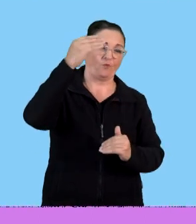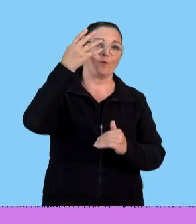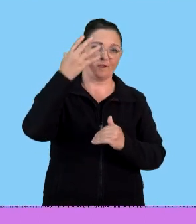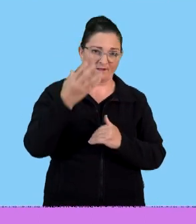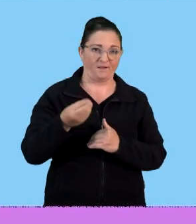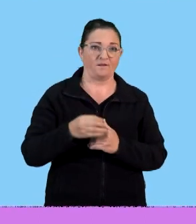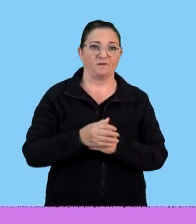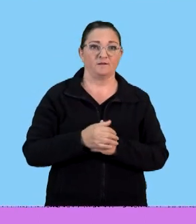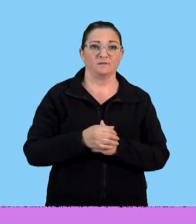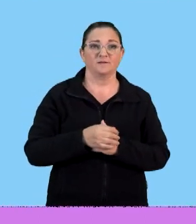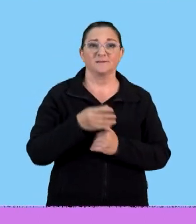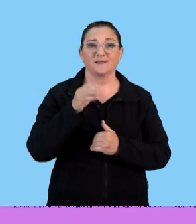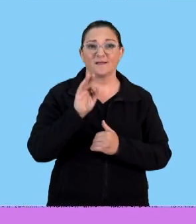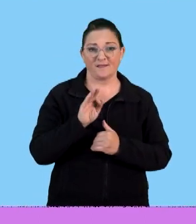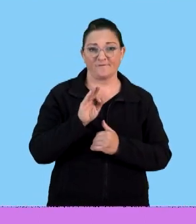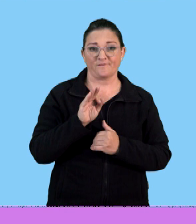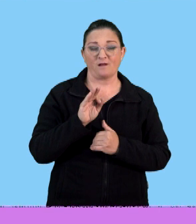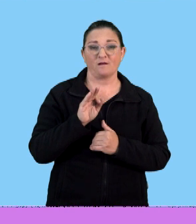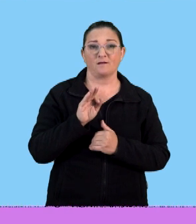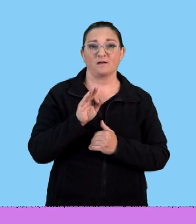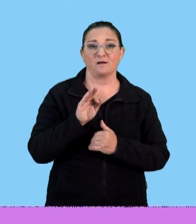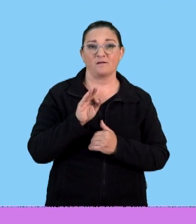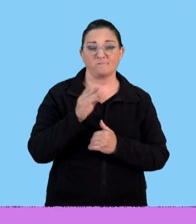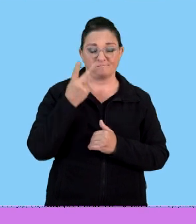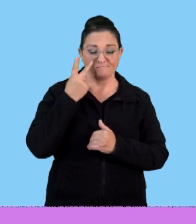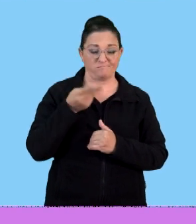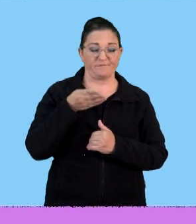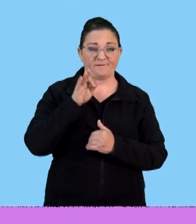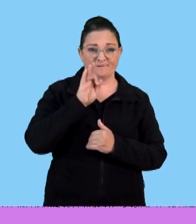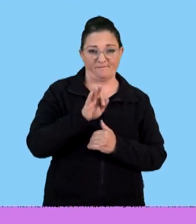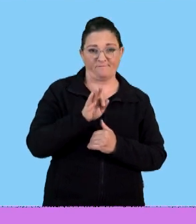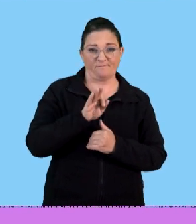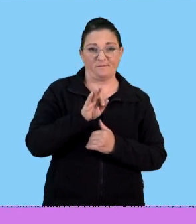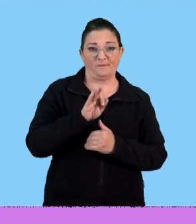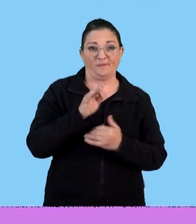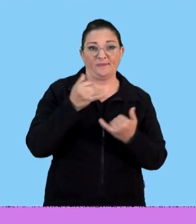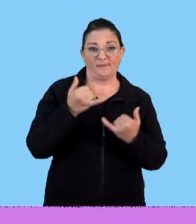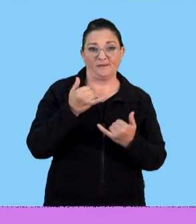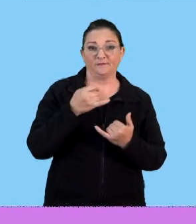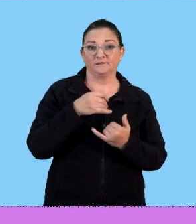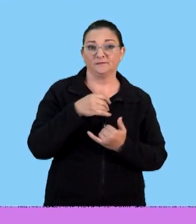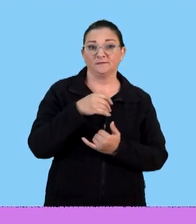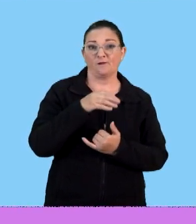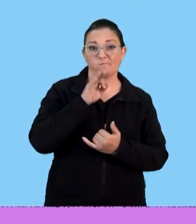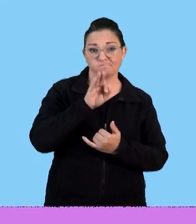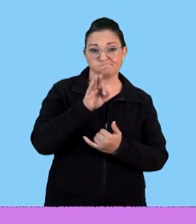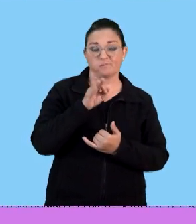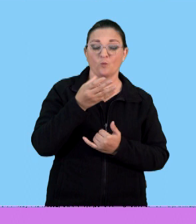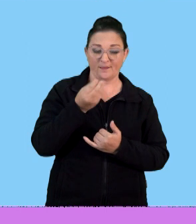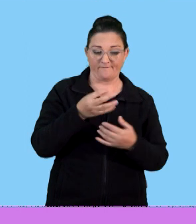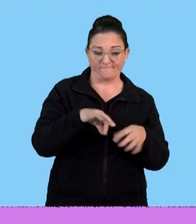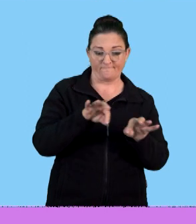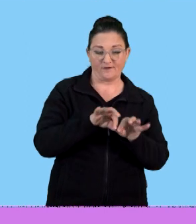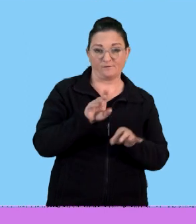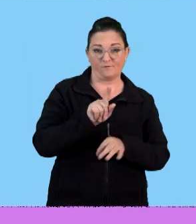of this door, right, is what? Is labeled as F, as we can see there, right? Now go and we say